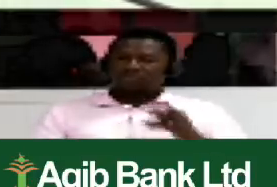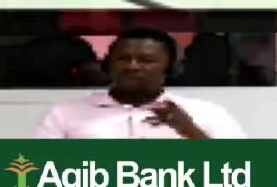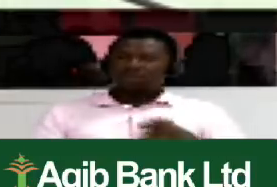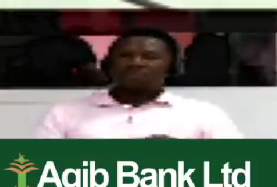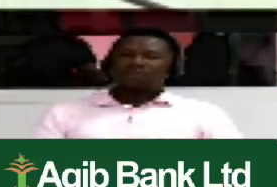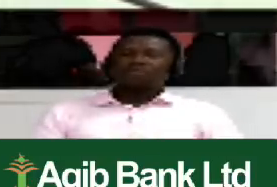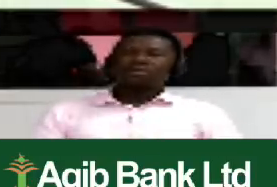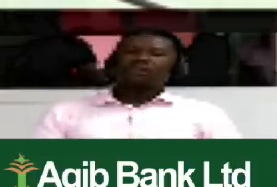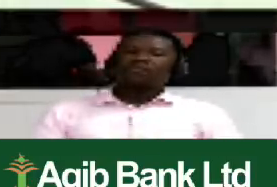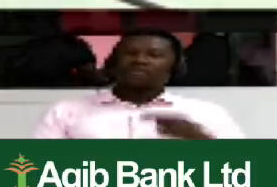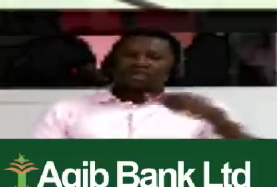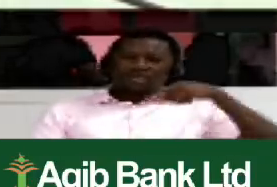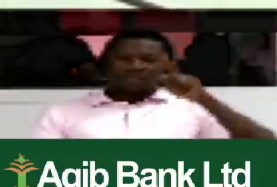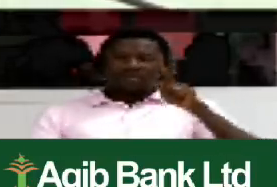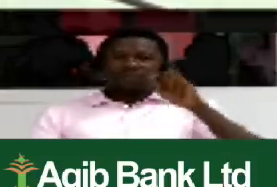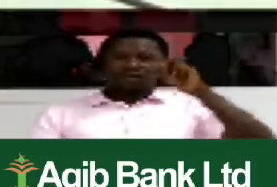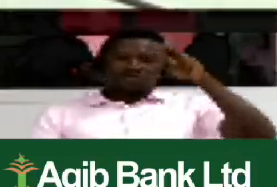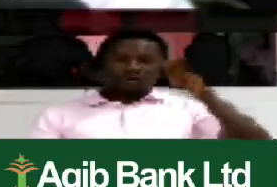1970, Biam.